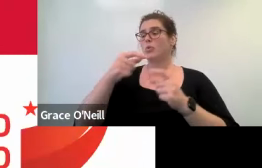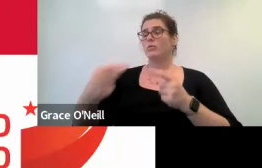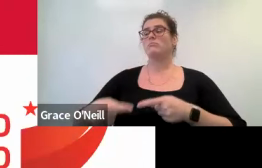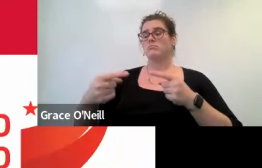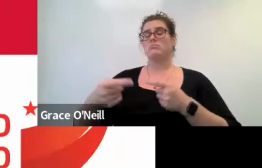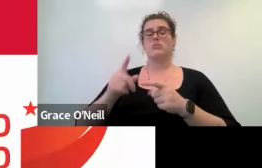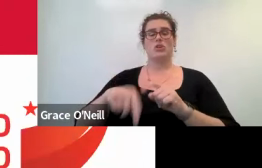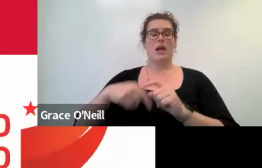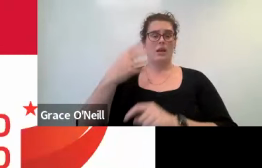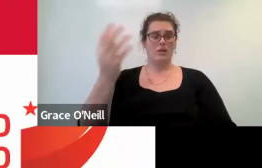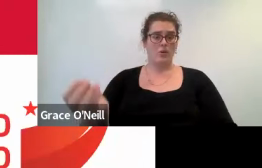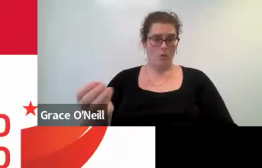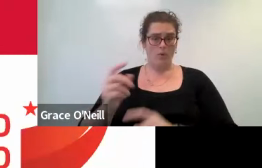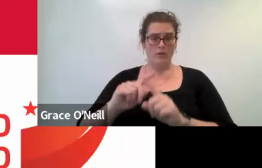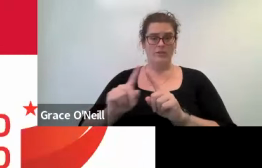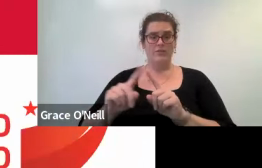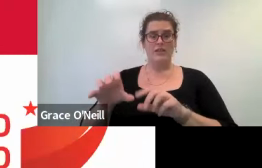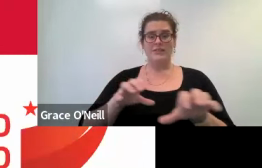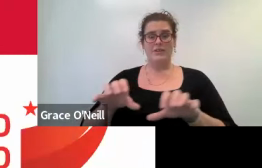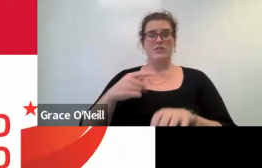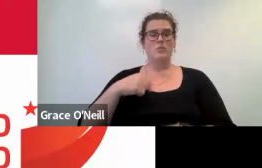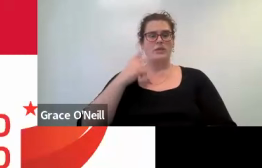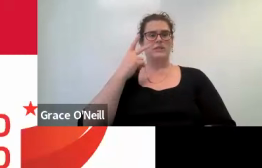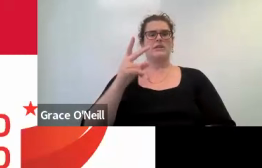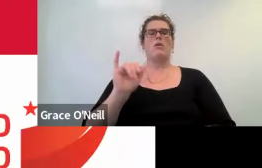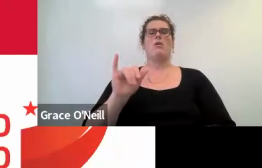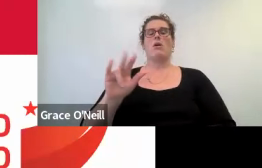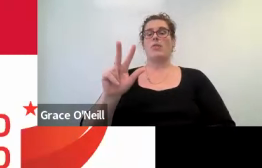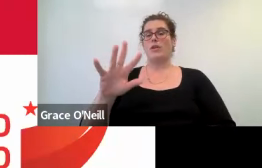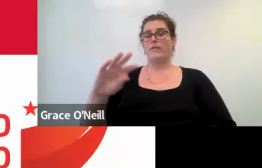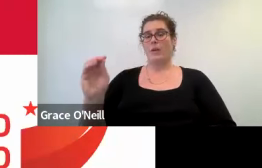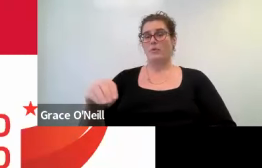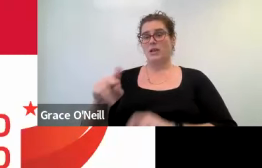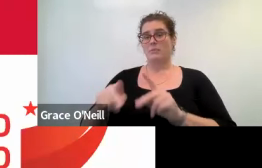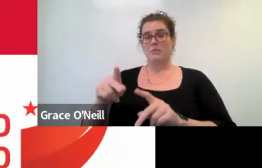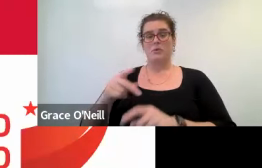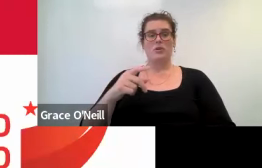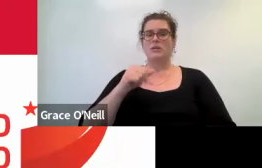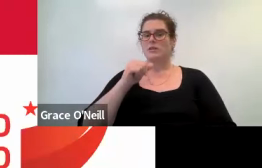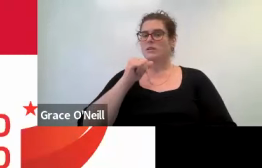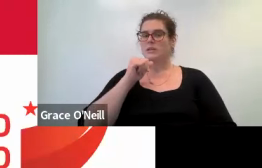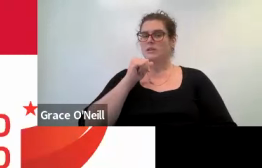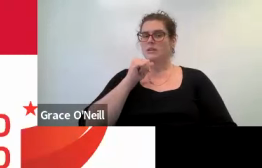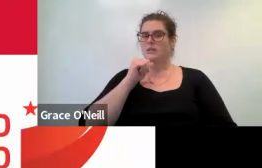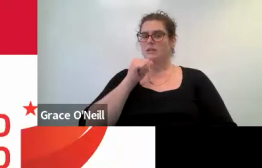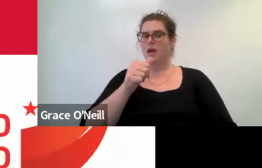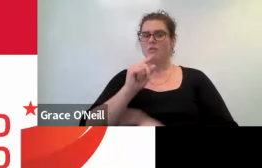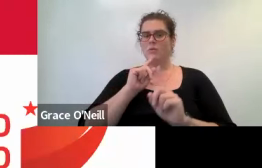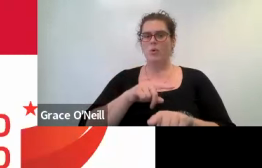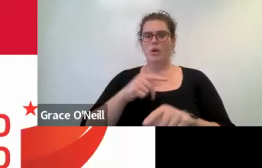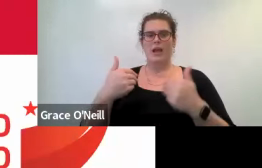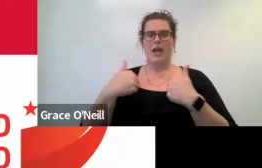their homes since the pandemic, was revealed that 35% did not report having issues, and